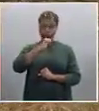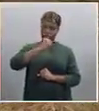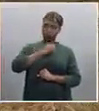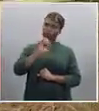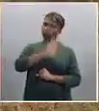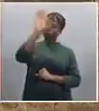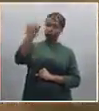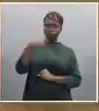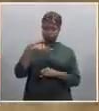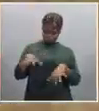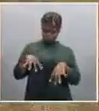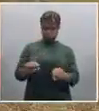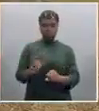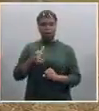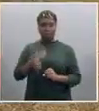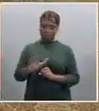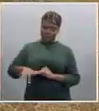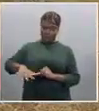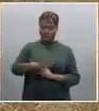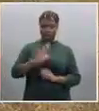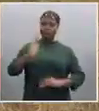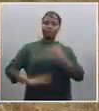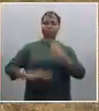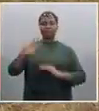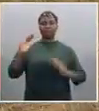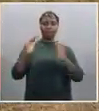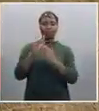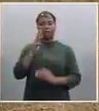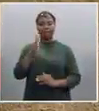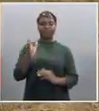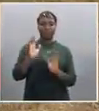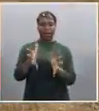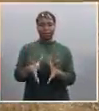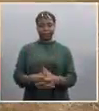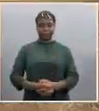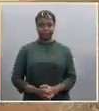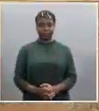in anything else but land to build their homes.